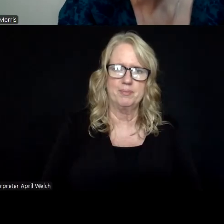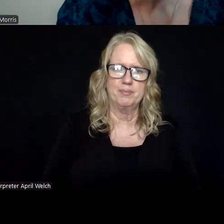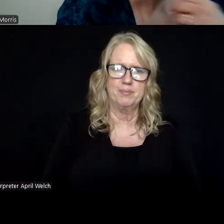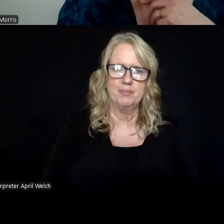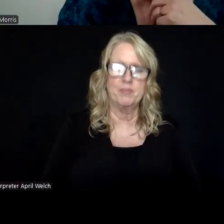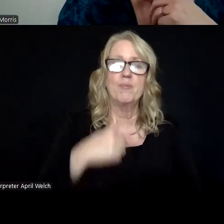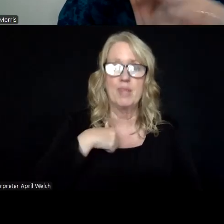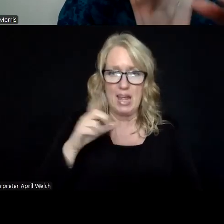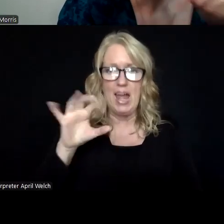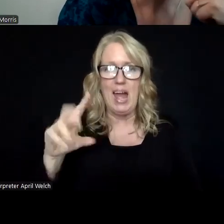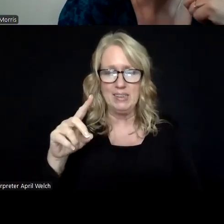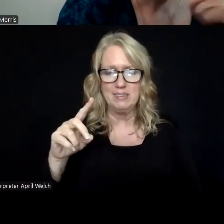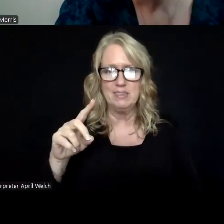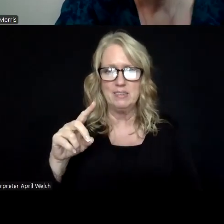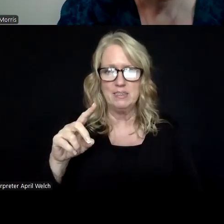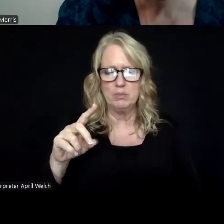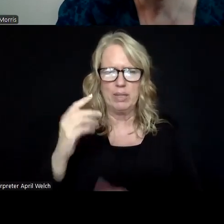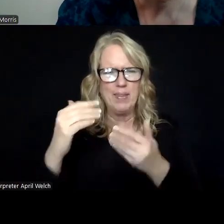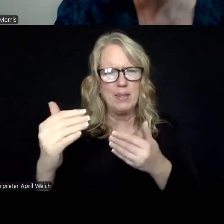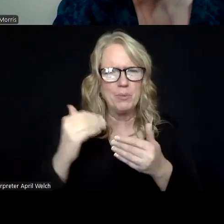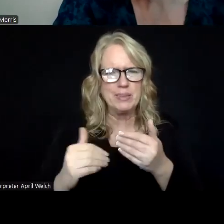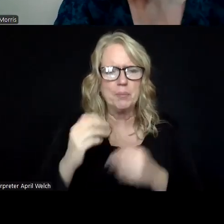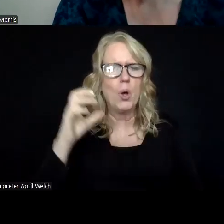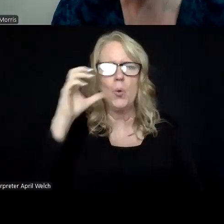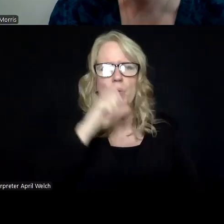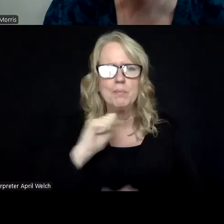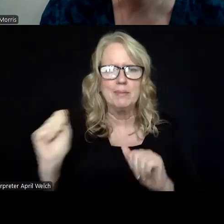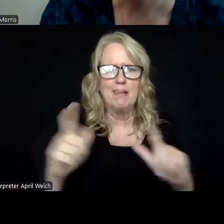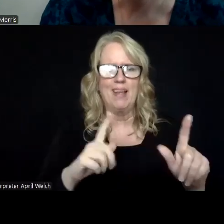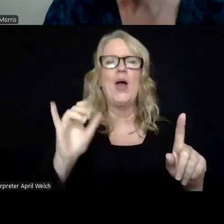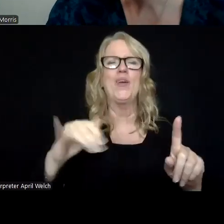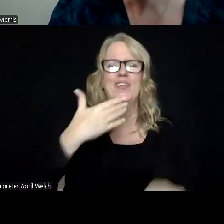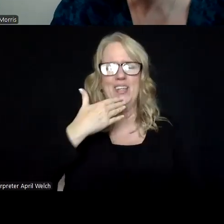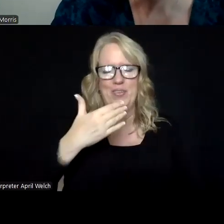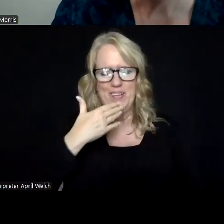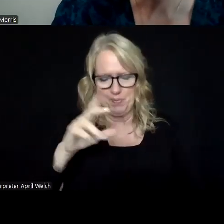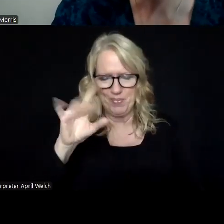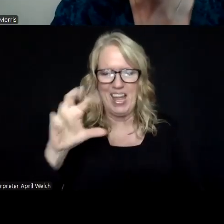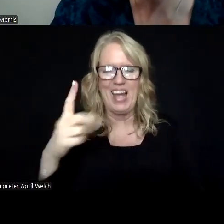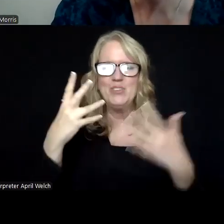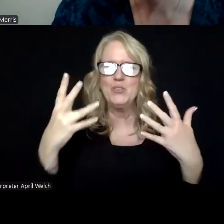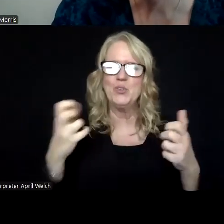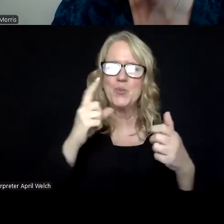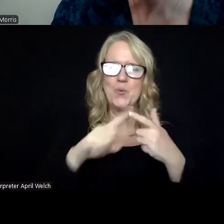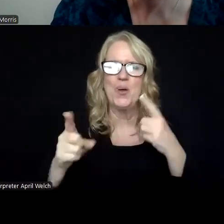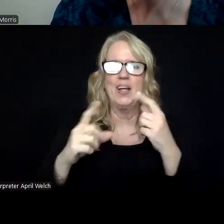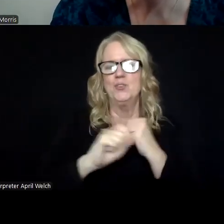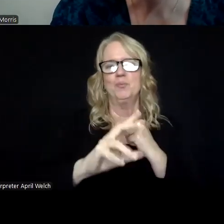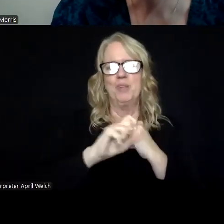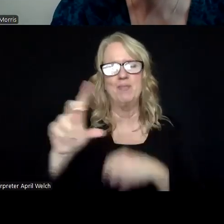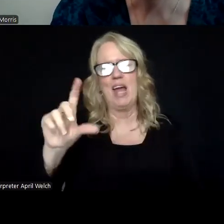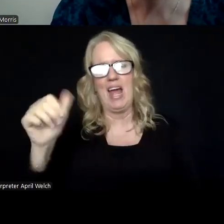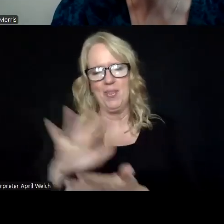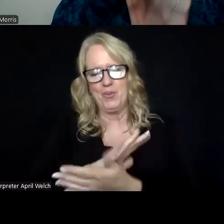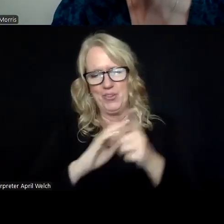I did want to, I think we skipped, okay, we missed a slide. Oh, there we go. Thank you. I did just want to make a little plug for this other document. So in